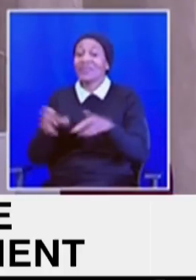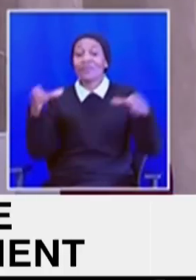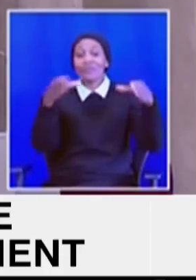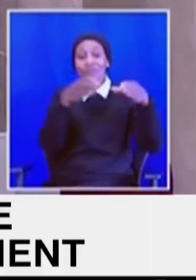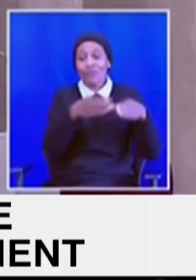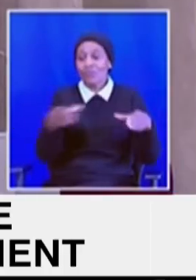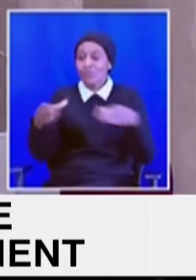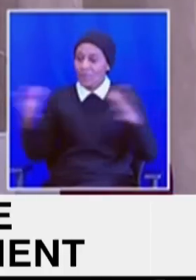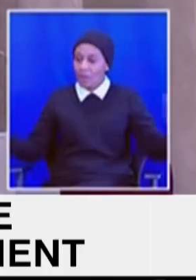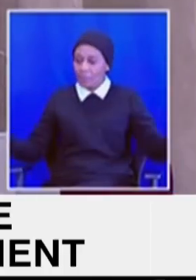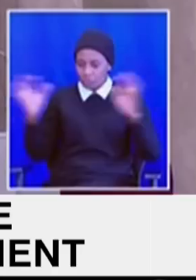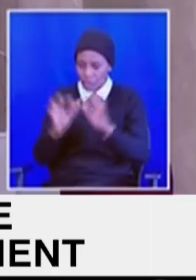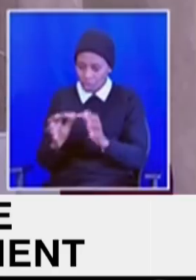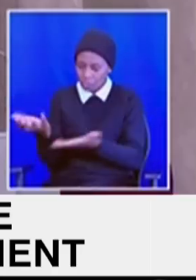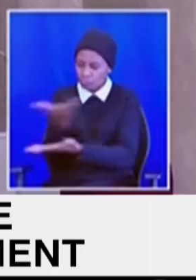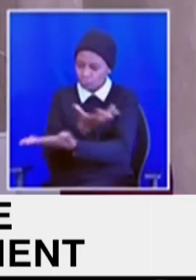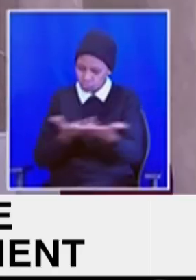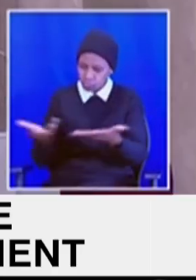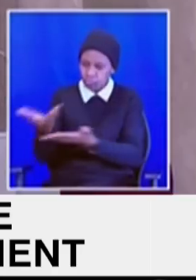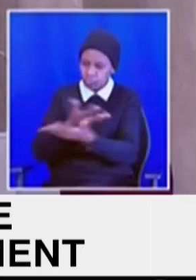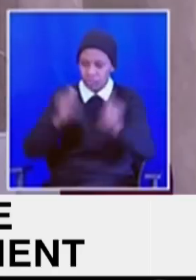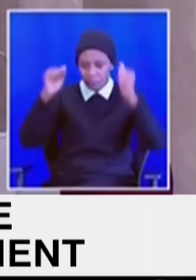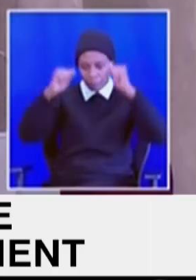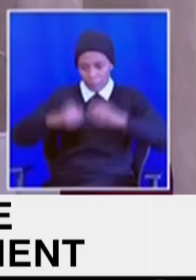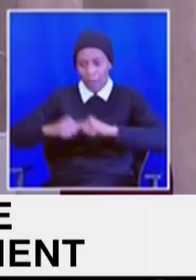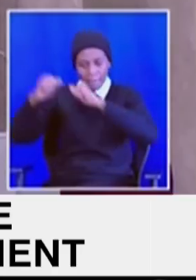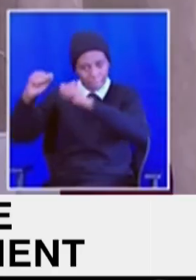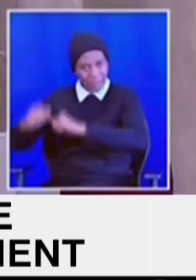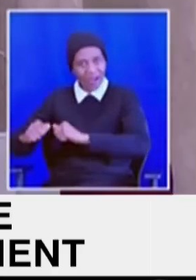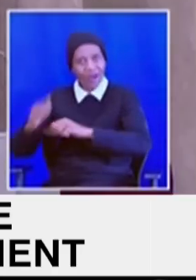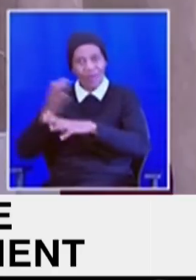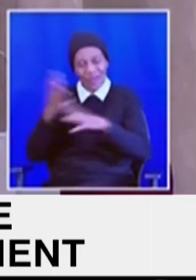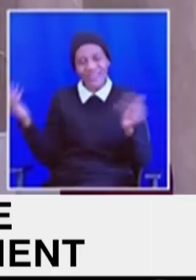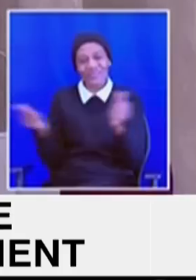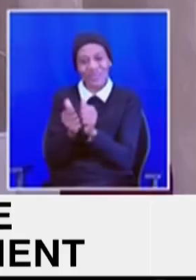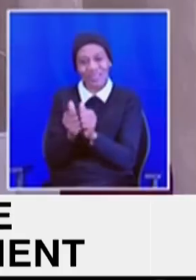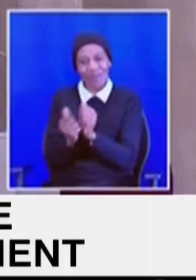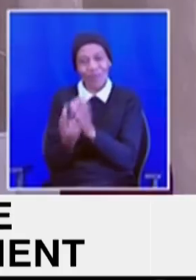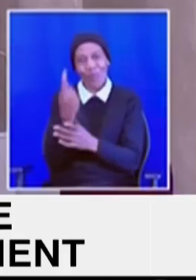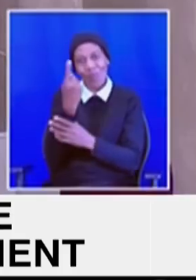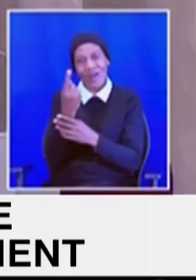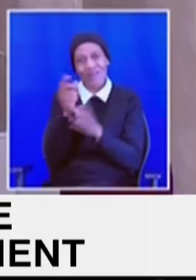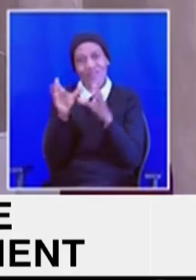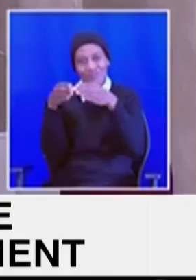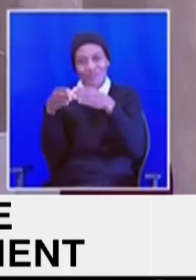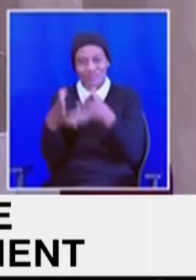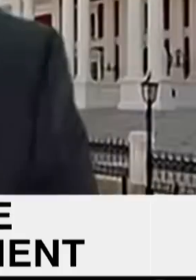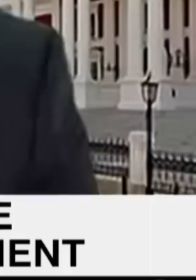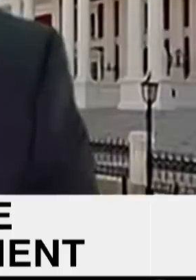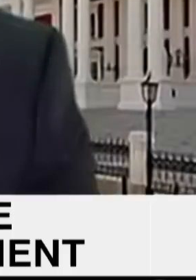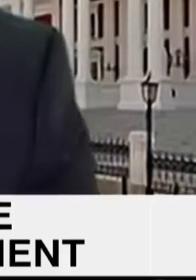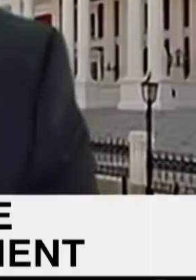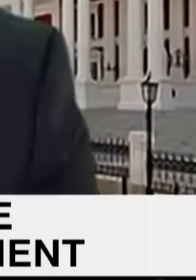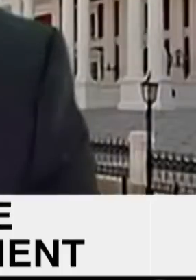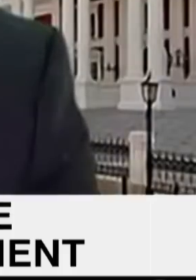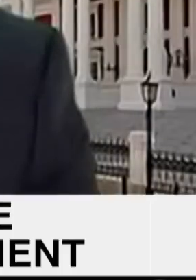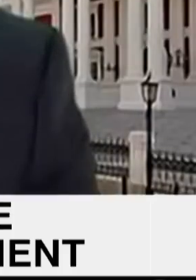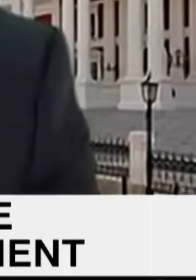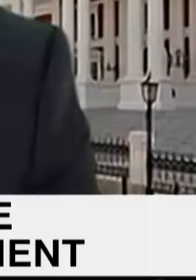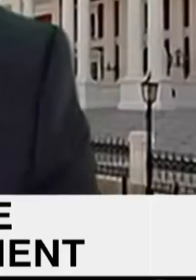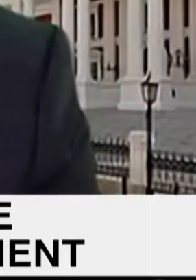they agree. And I think that should be always the case. Thank you very much, Chairperson. Chair, on a point of